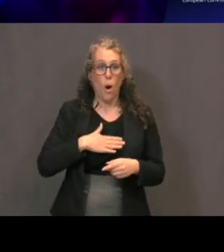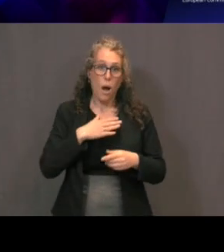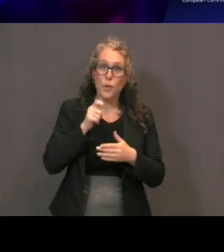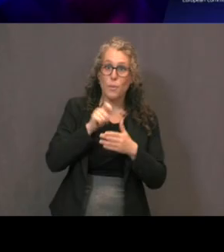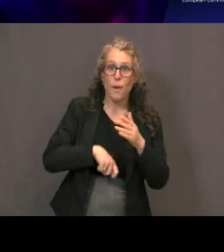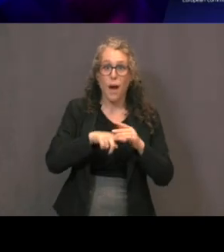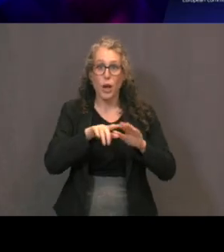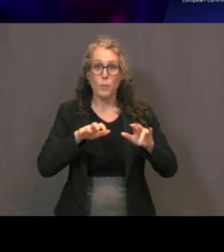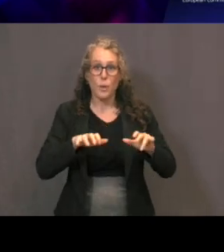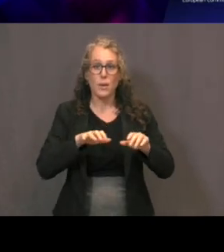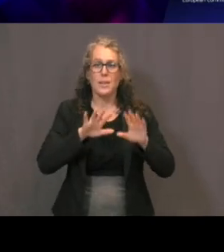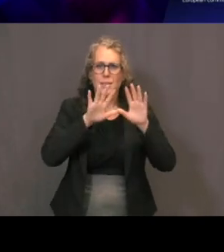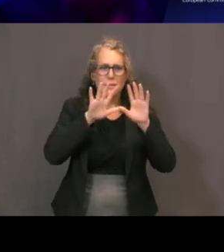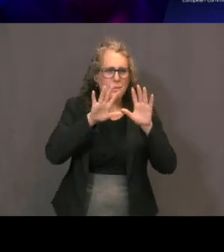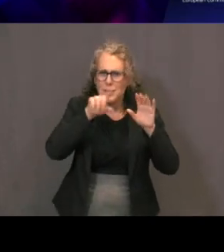times cheaper than in